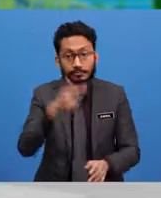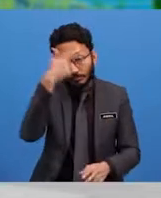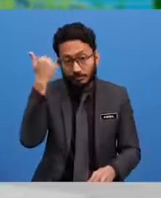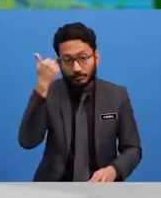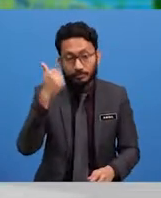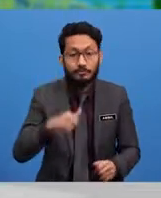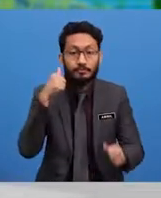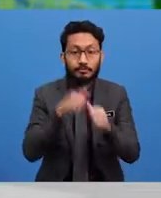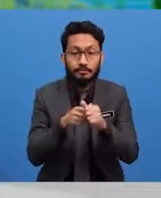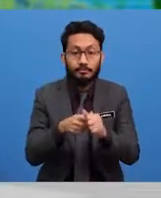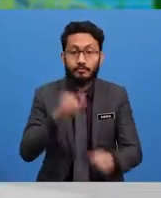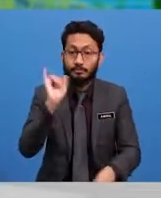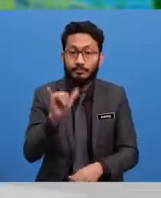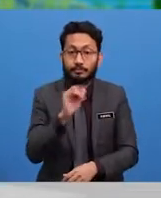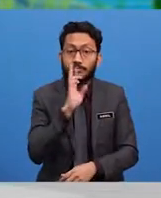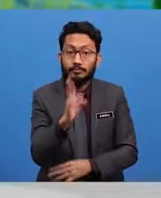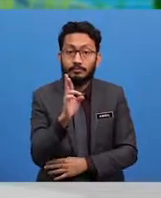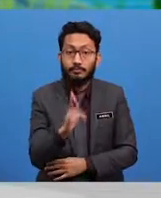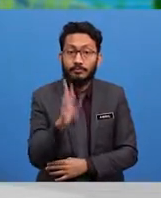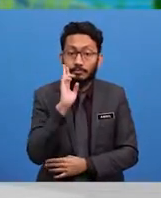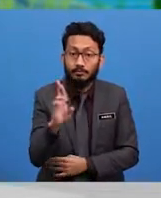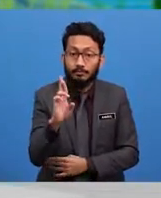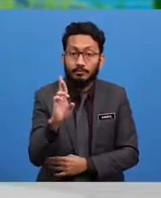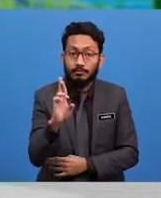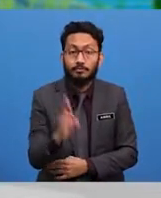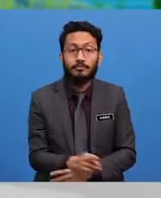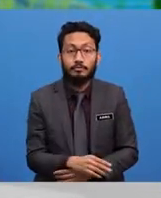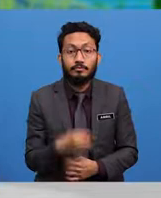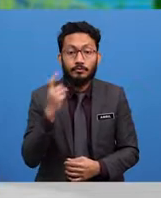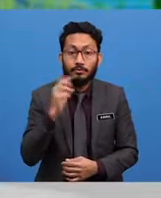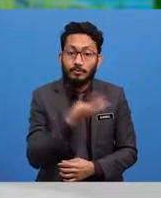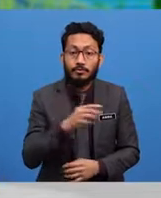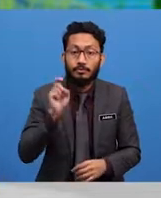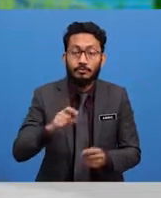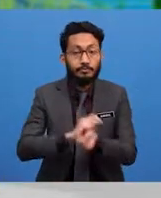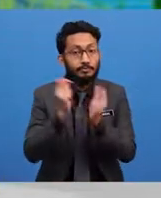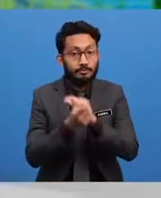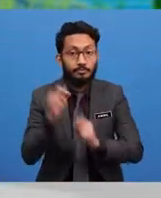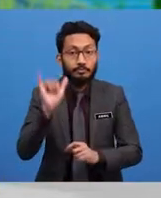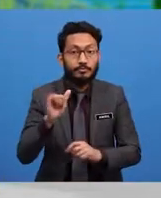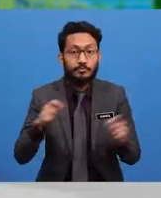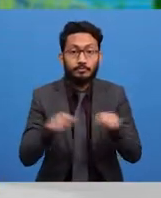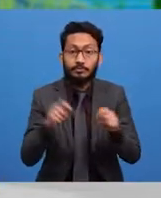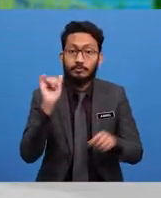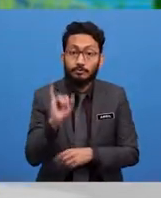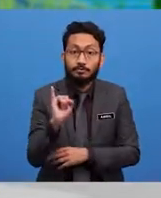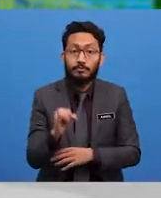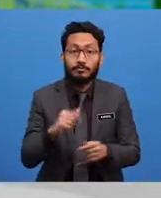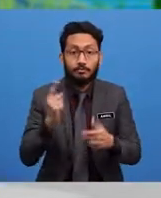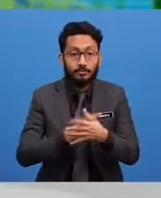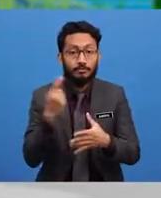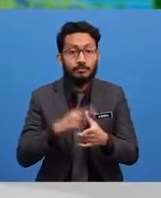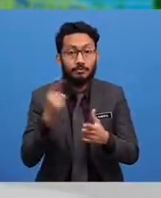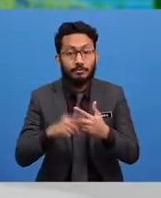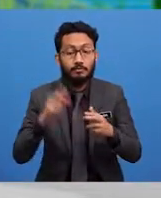letter before Y is a consonant, R, we need to replace Y with I, and then add ED behind